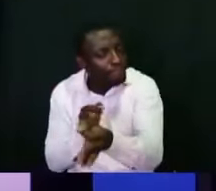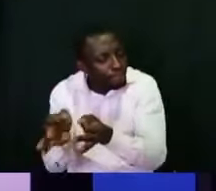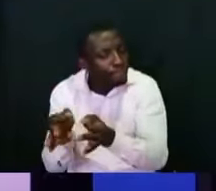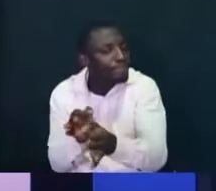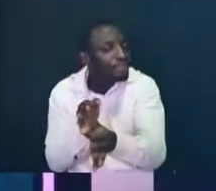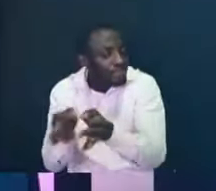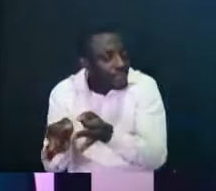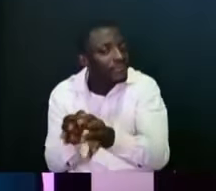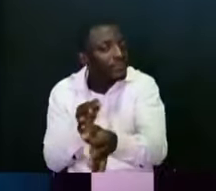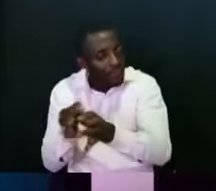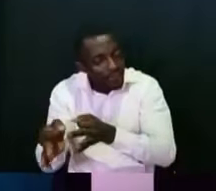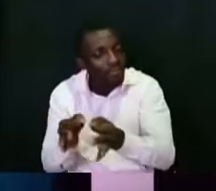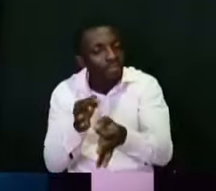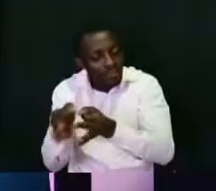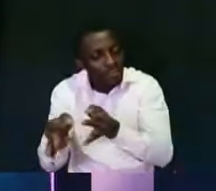as you do their